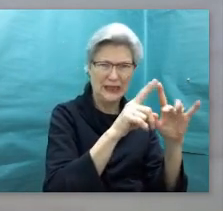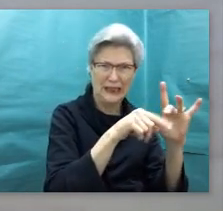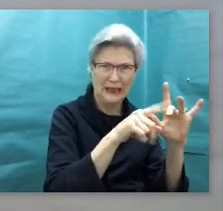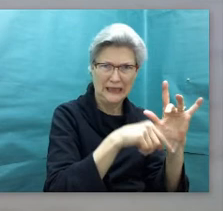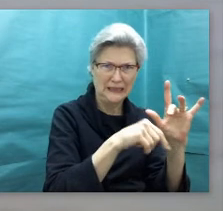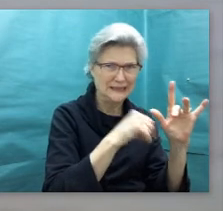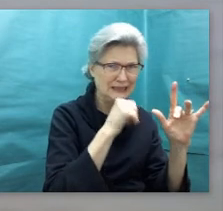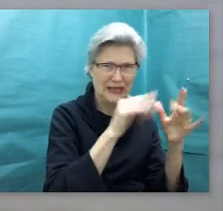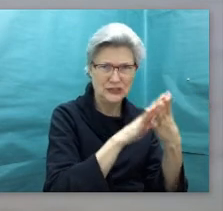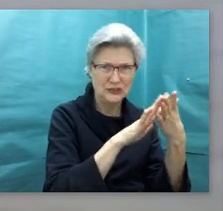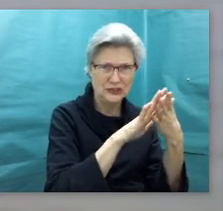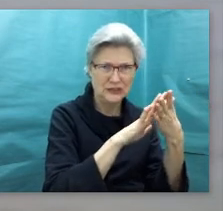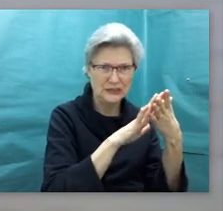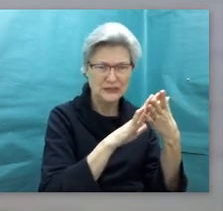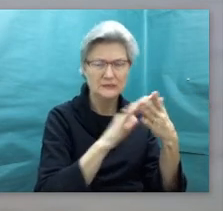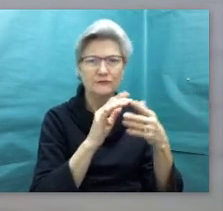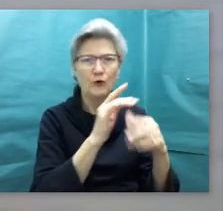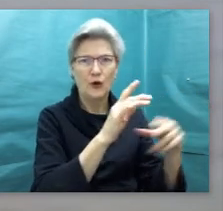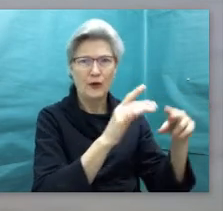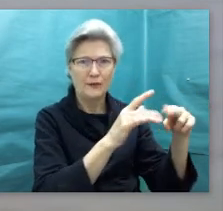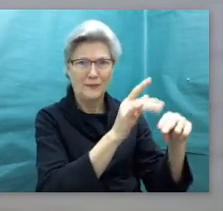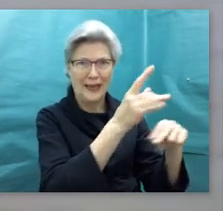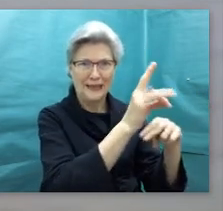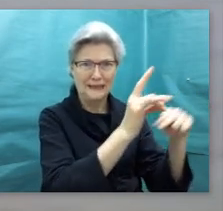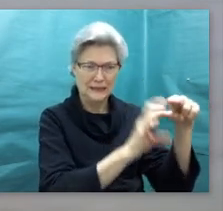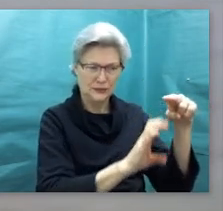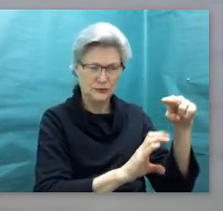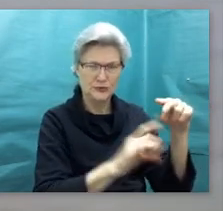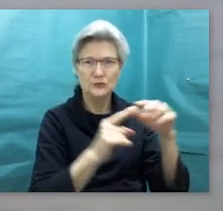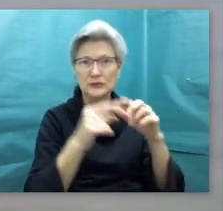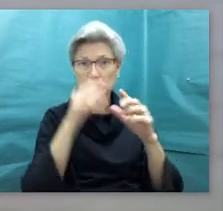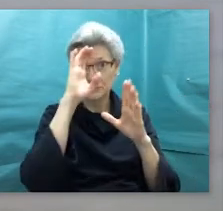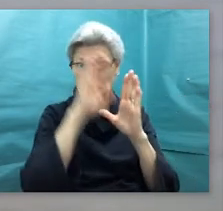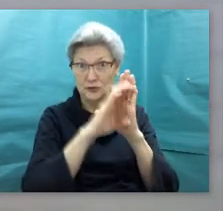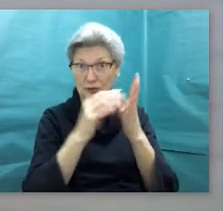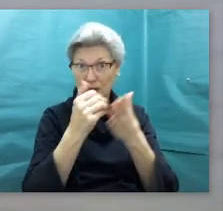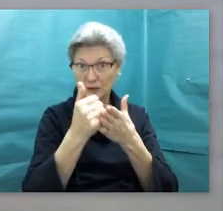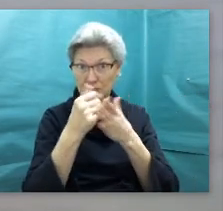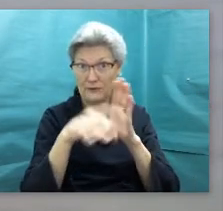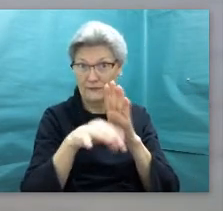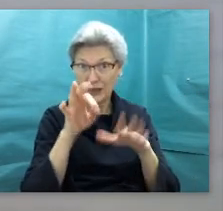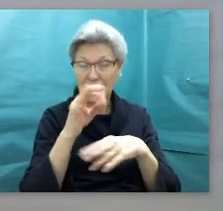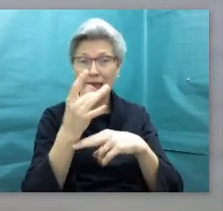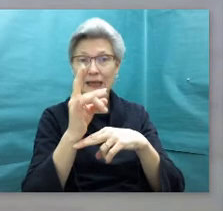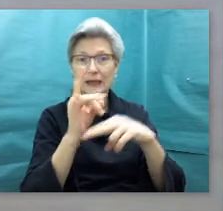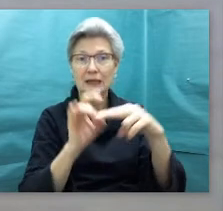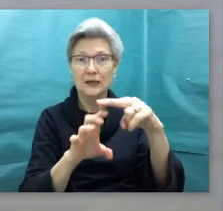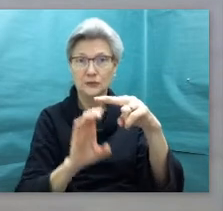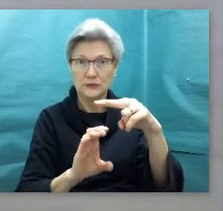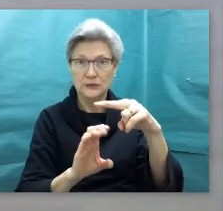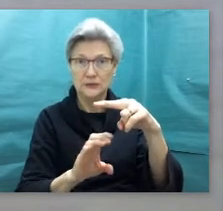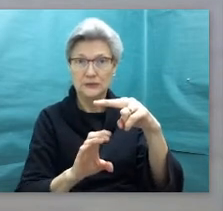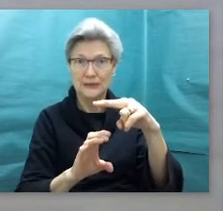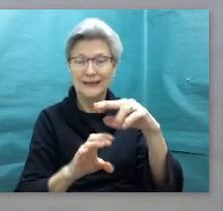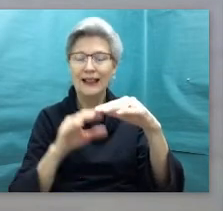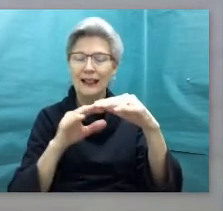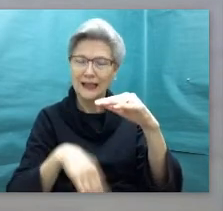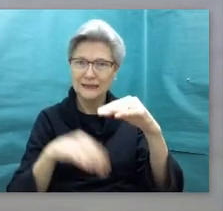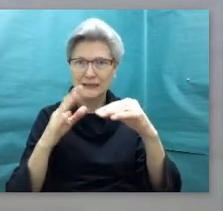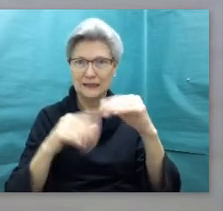in 18/100ths. So this model helps me find that 18/100ths is less